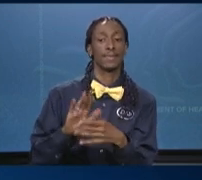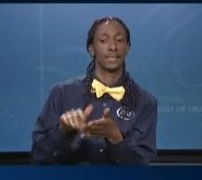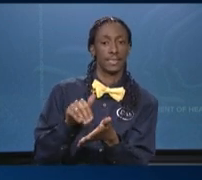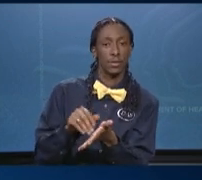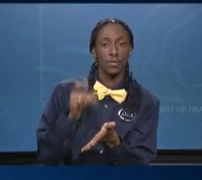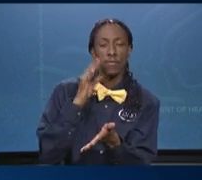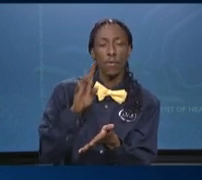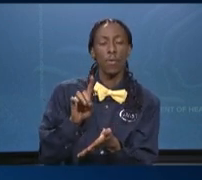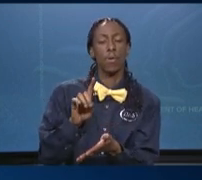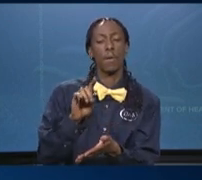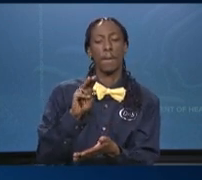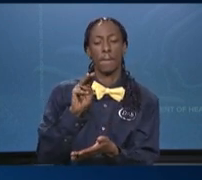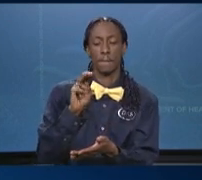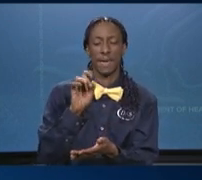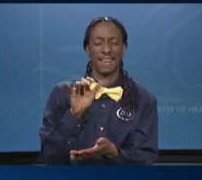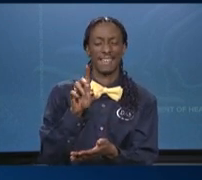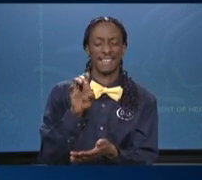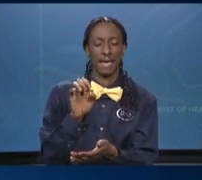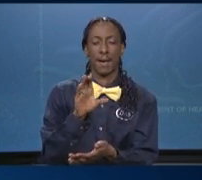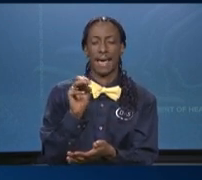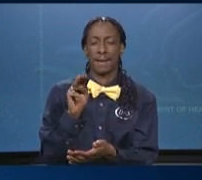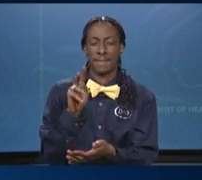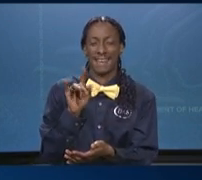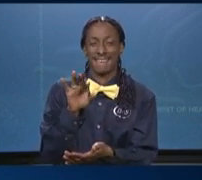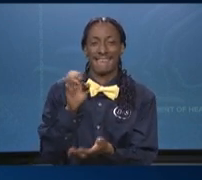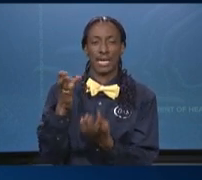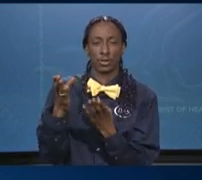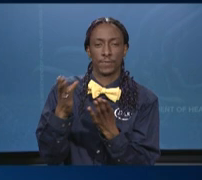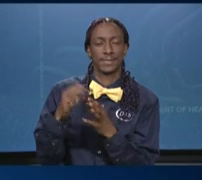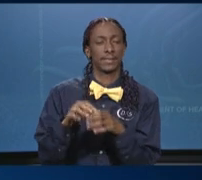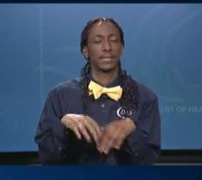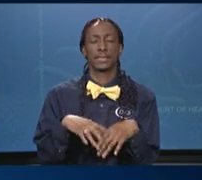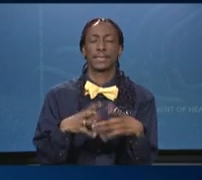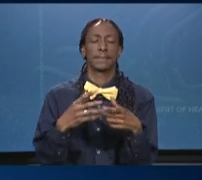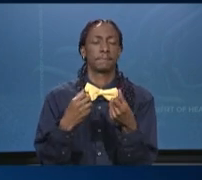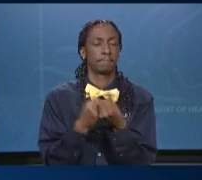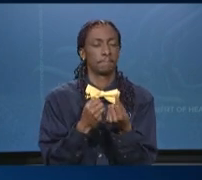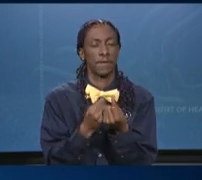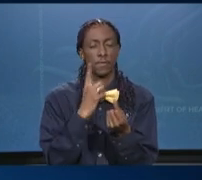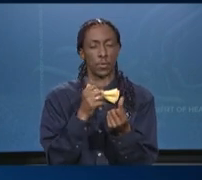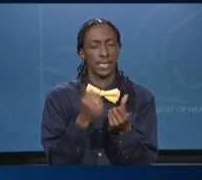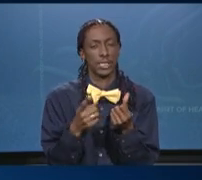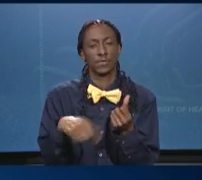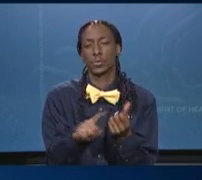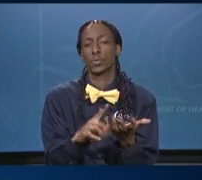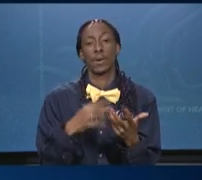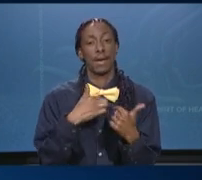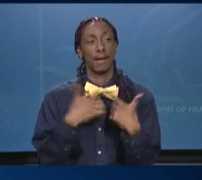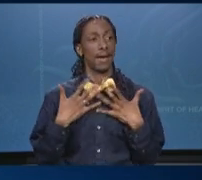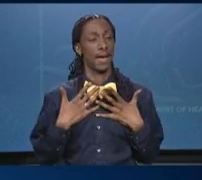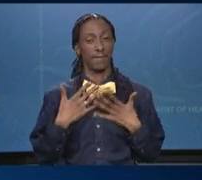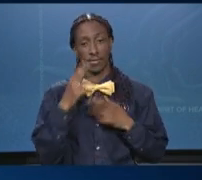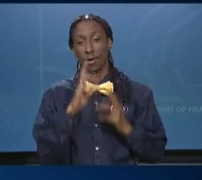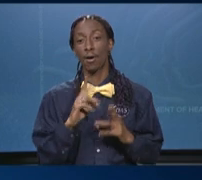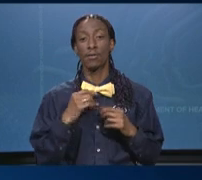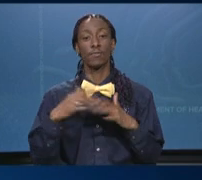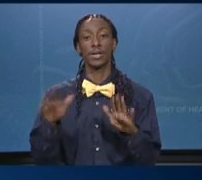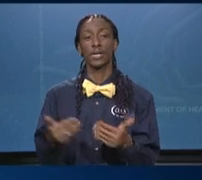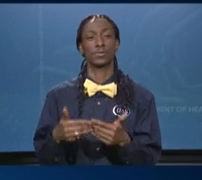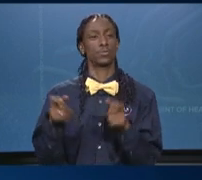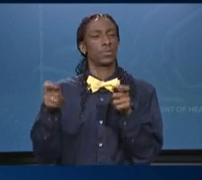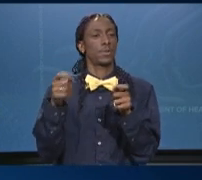Services. Big shout out to each and every one of you. And I have the pleasure of introducing the administrator of CMS,